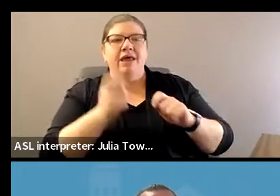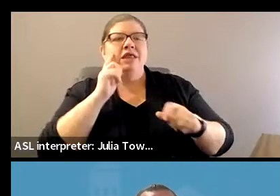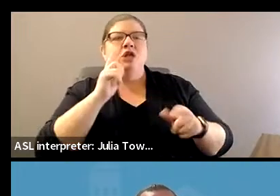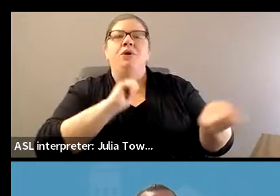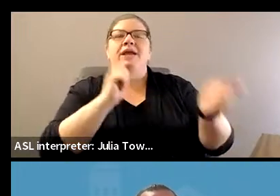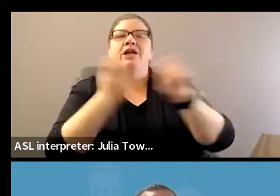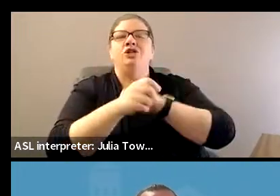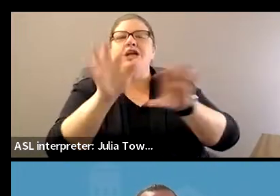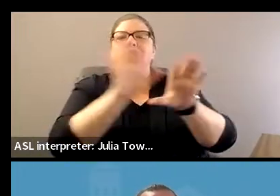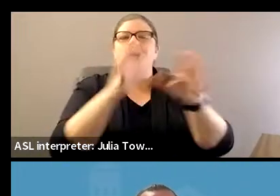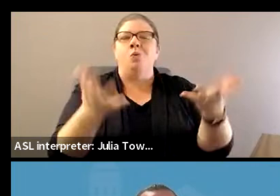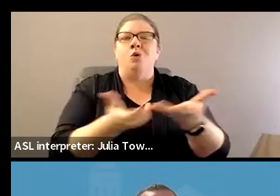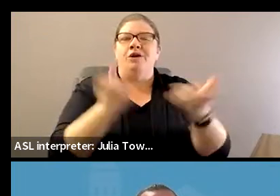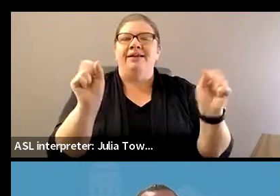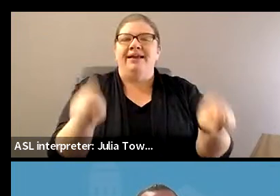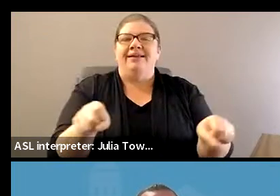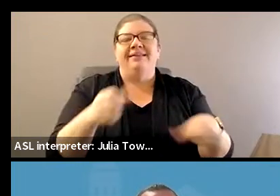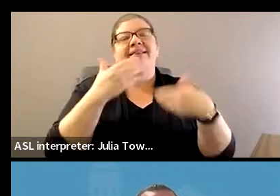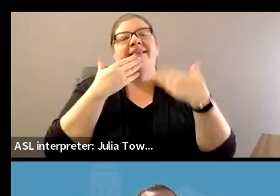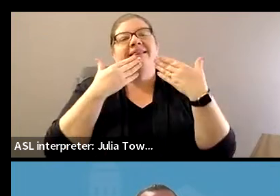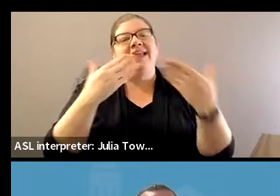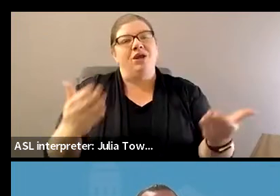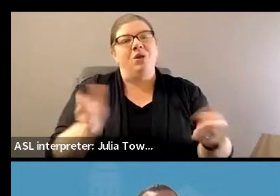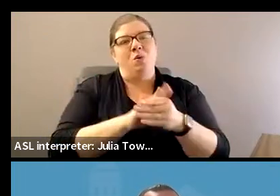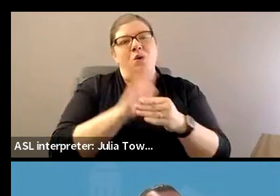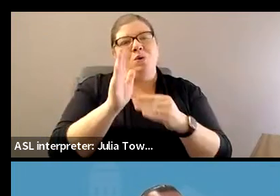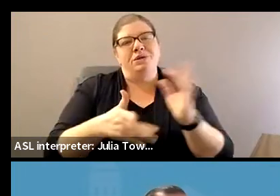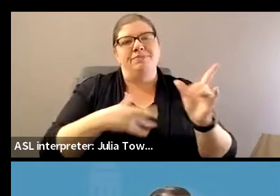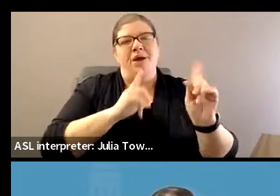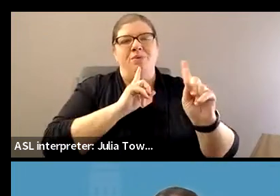world. So thank you, and that concludes my report.